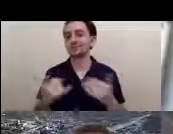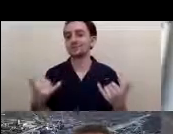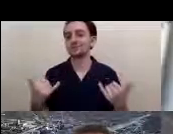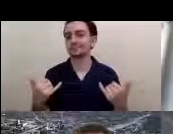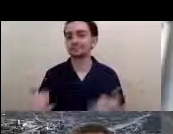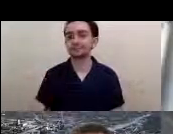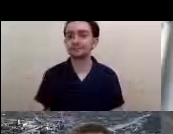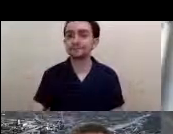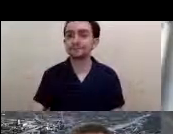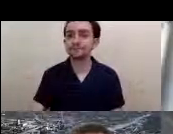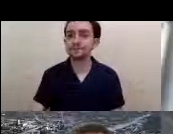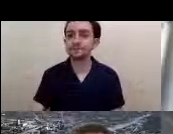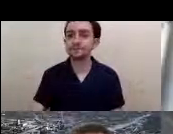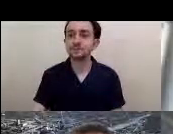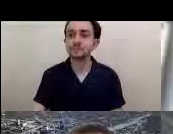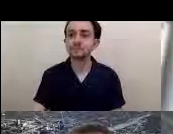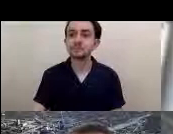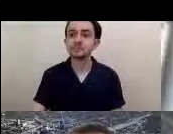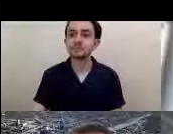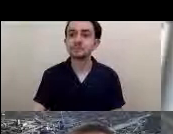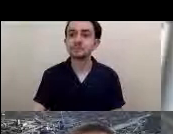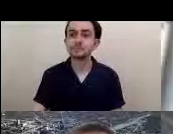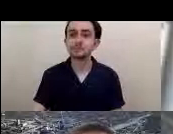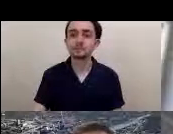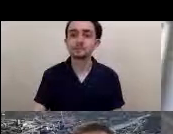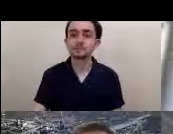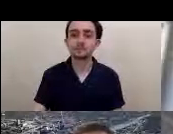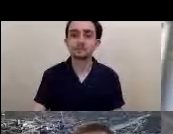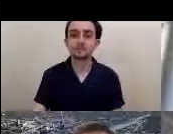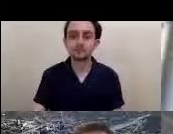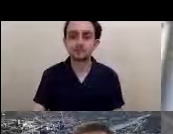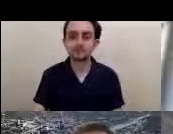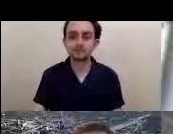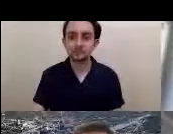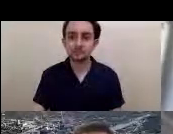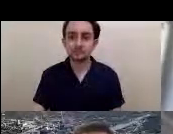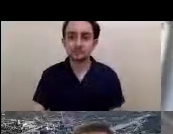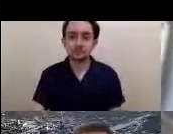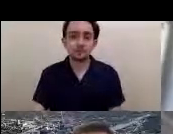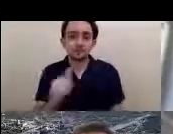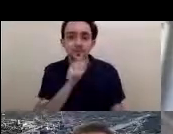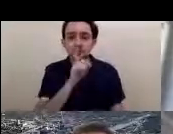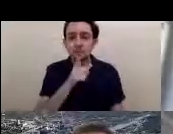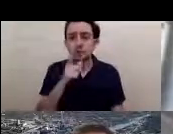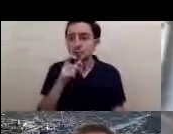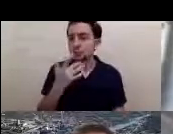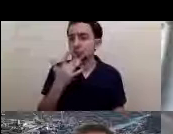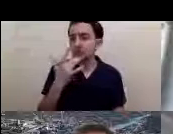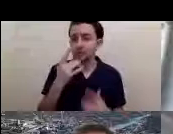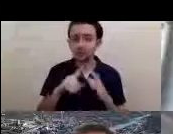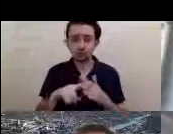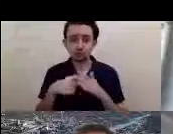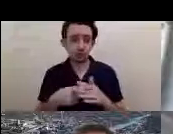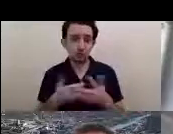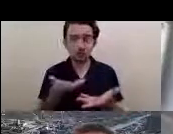Well, thanks, everybody. Thomas, I don't know if you want to walk, or Annette, if you'd like Sure. to walk me Yeah. through the agenda, and then we'll turn it over to the Deputy Mayor. Yeah,